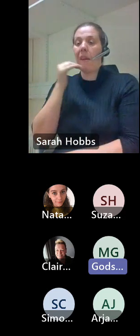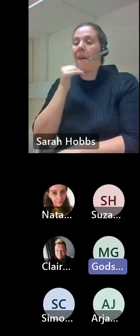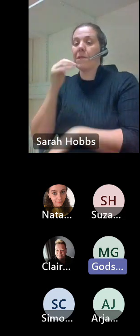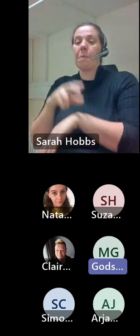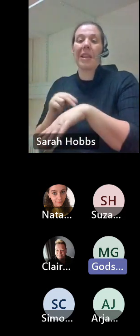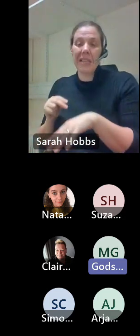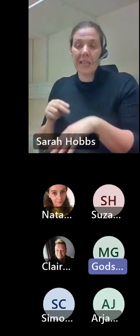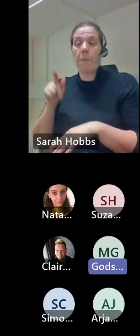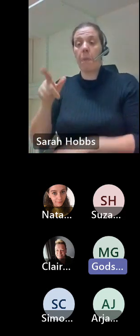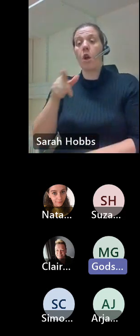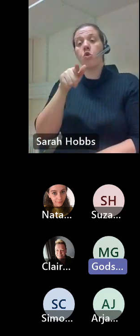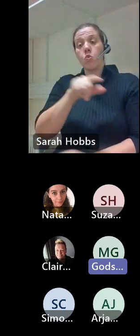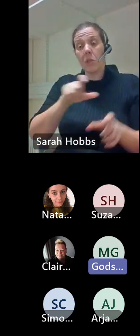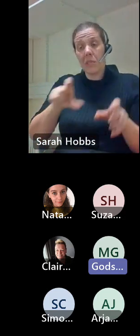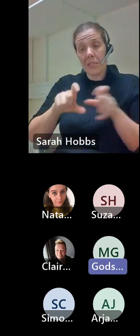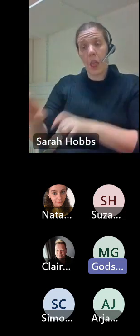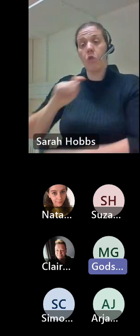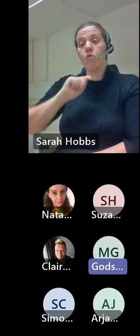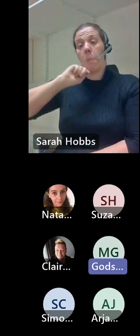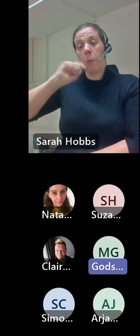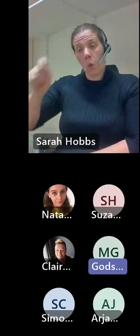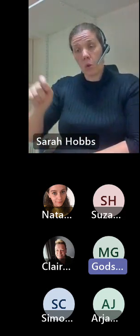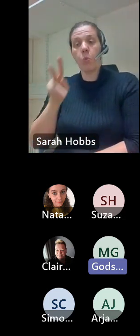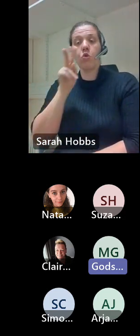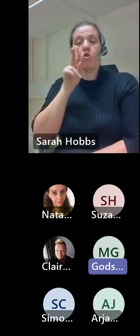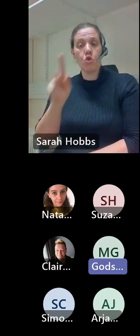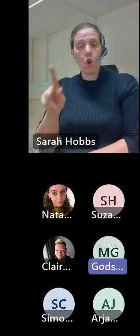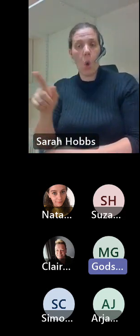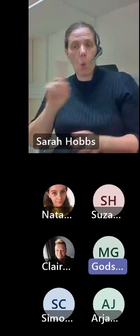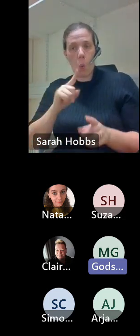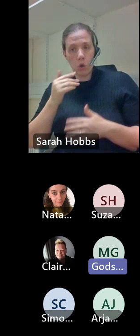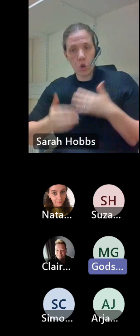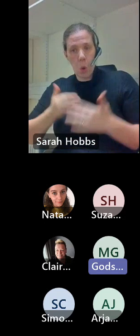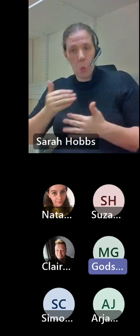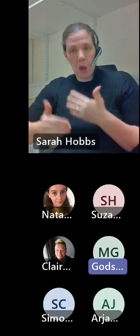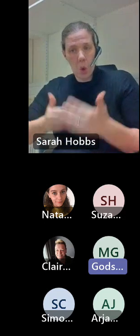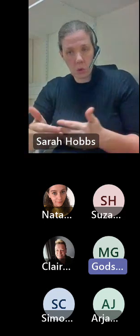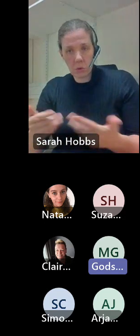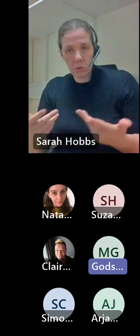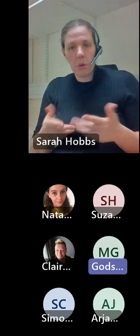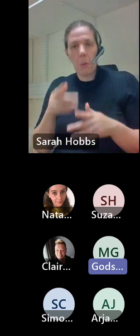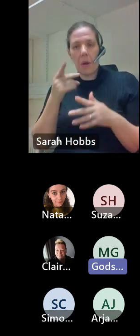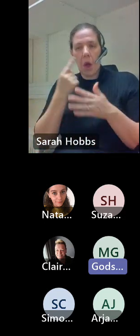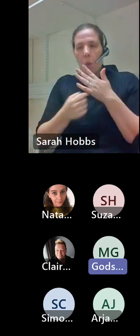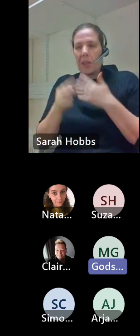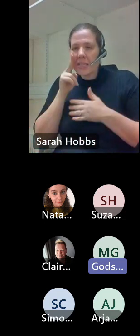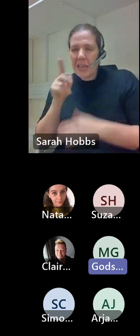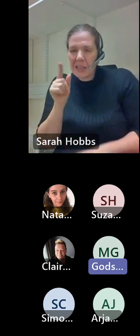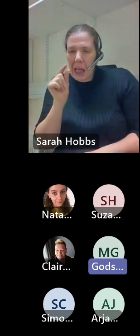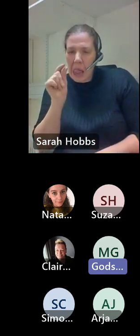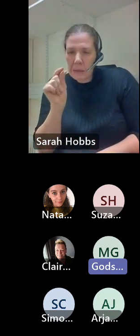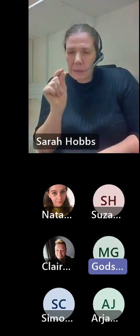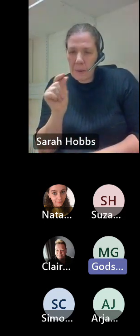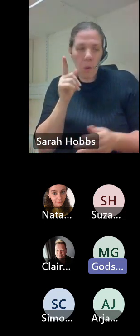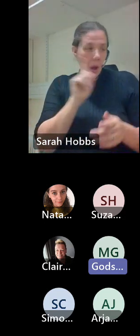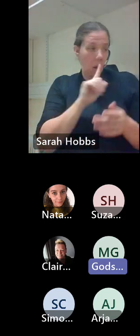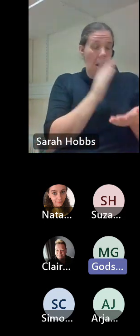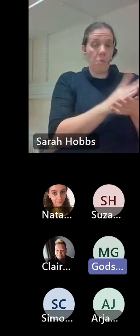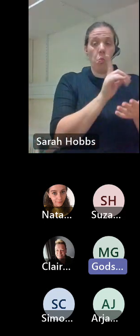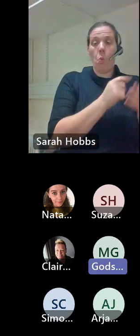you reporting that will show what is going on, because at the minute, all we can see is the tip of the iceberg. So do please report to Action